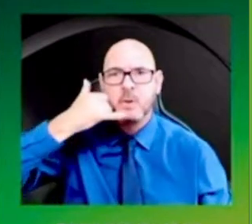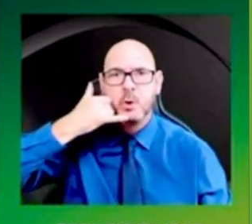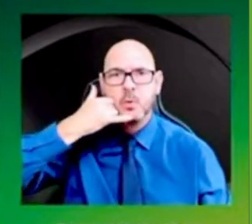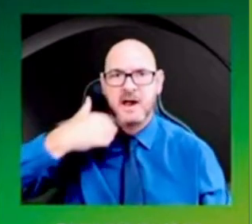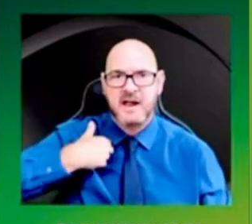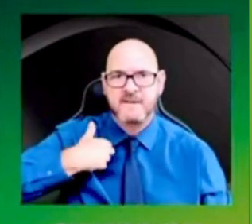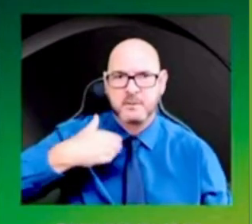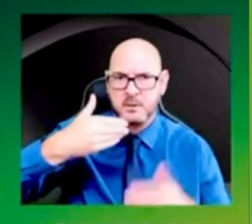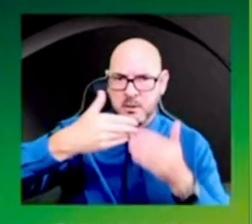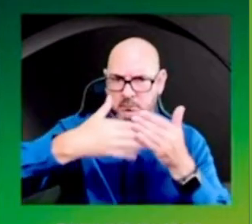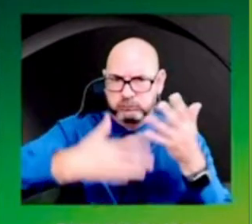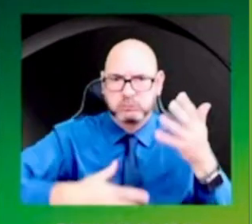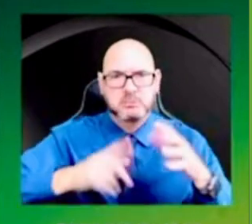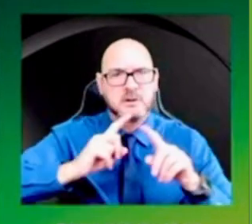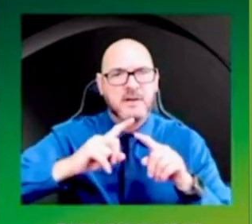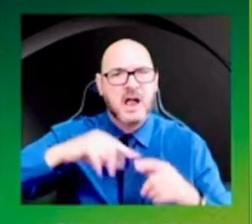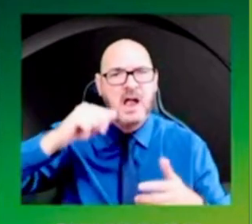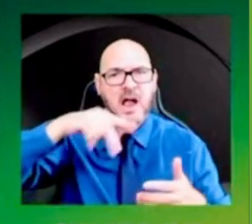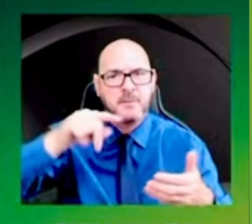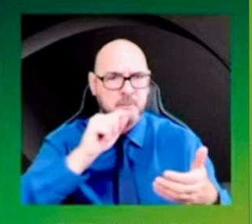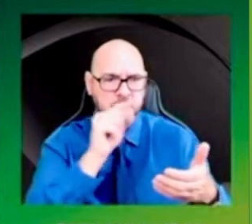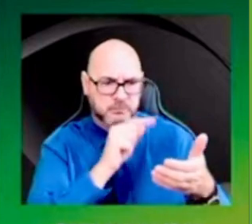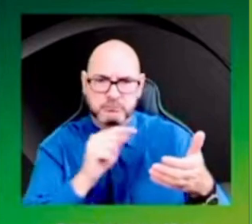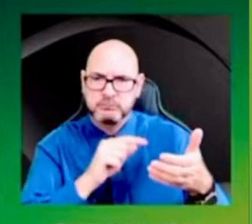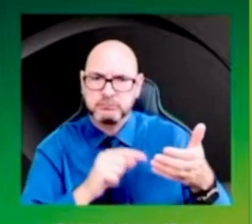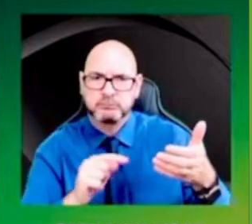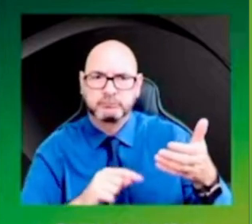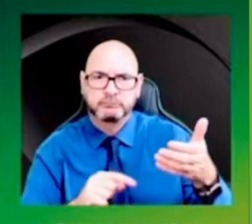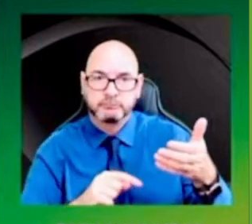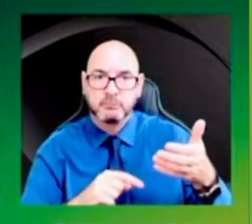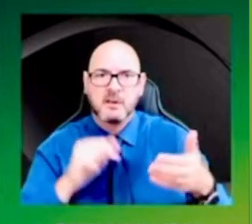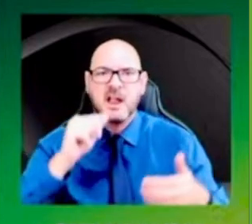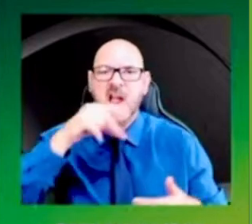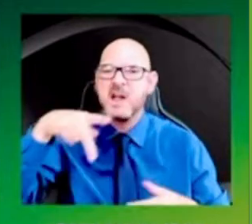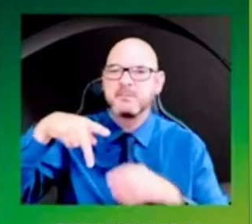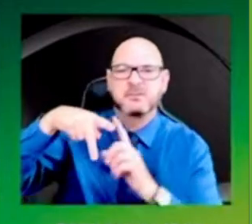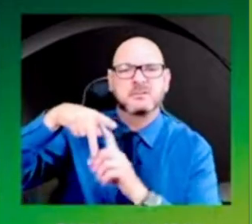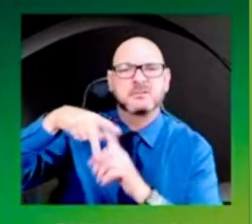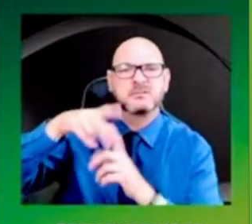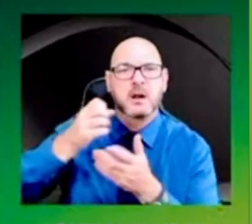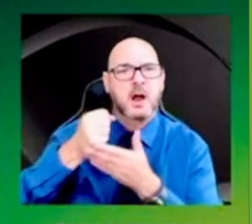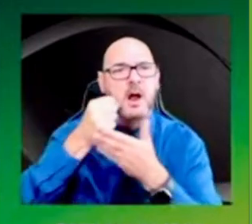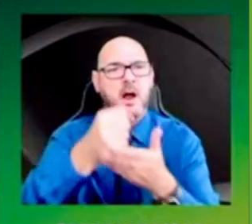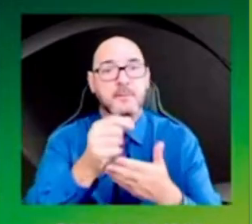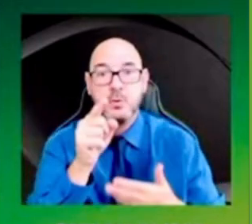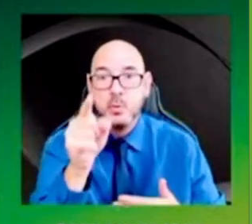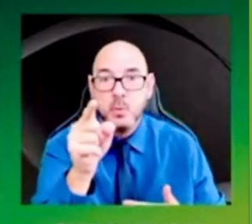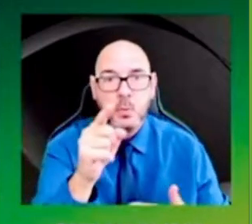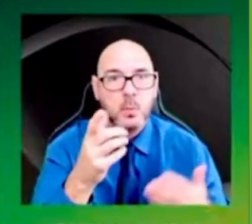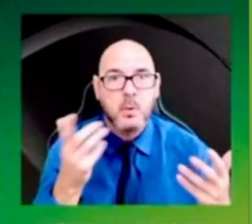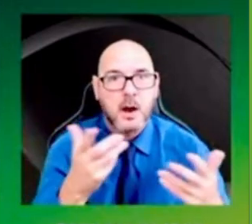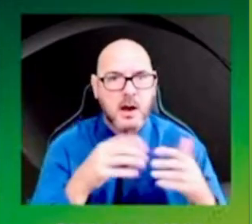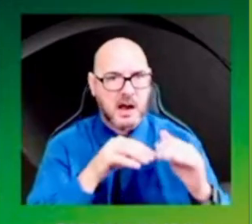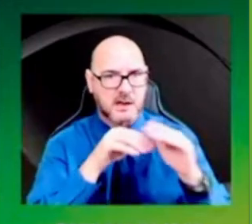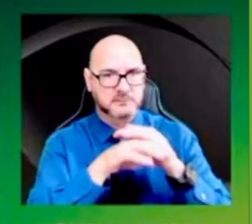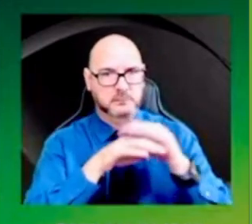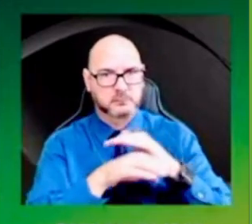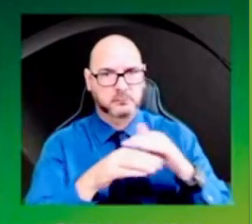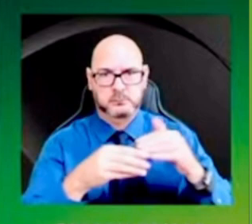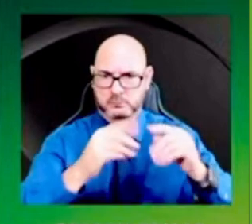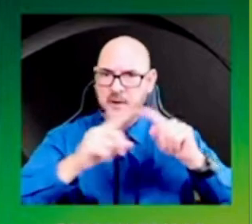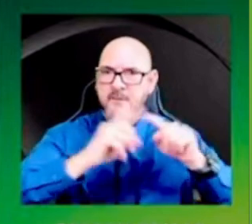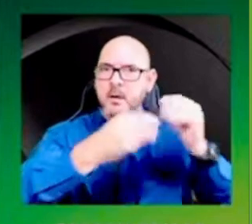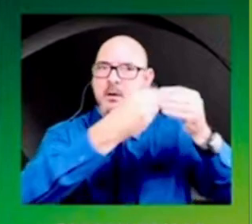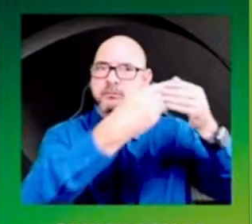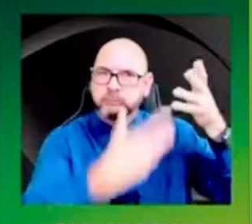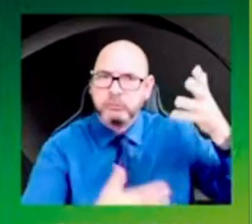what those apps then give you in terms of access to a myriad of information and